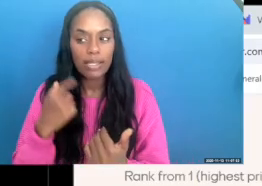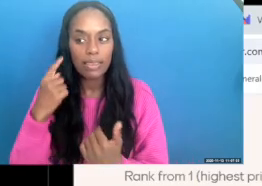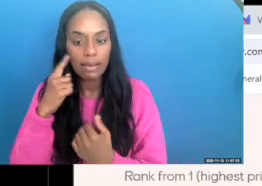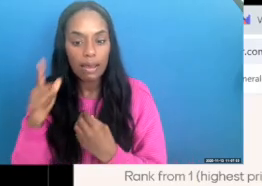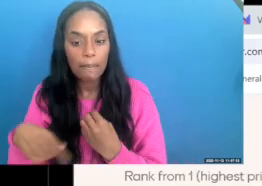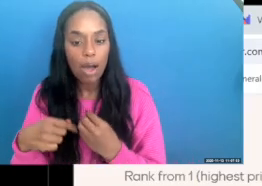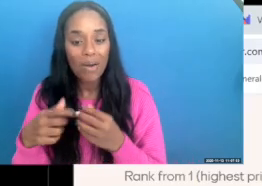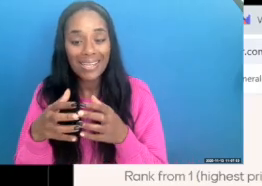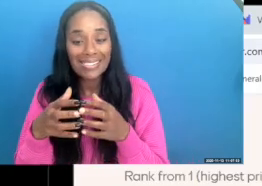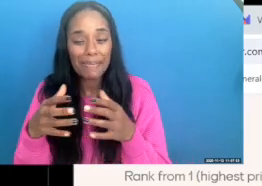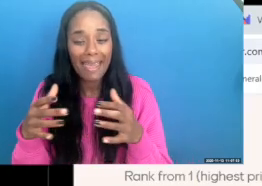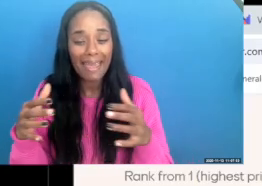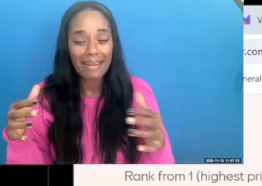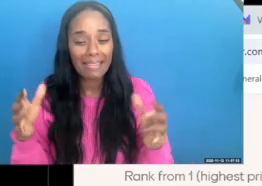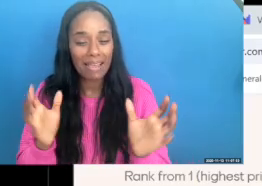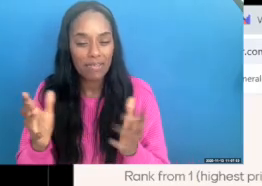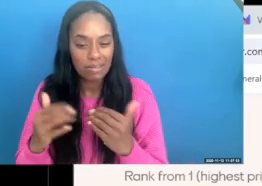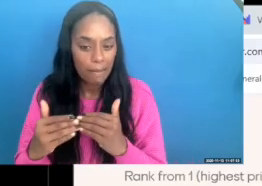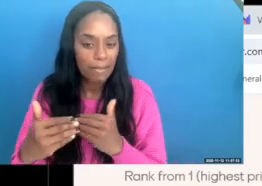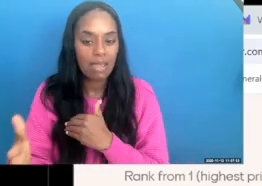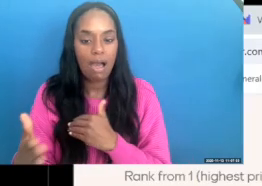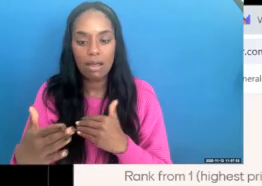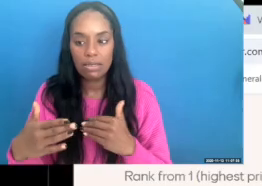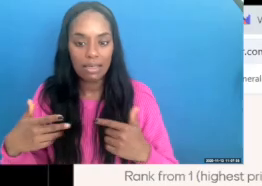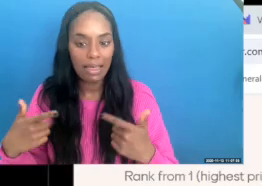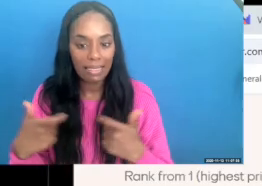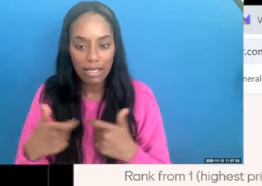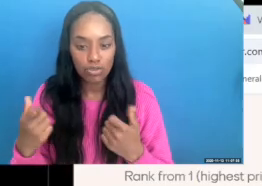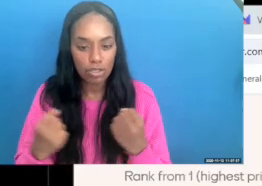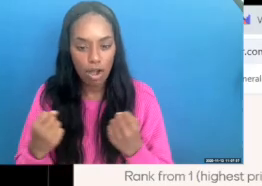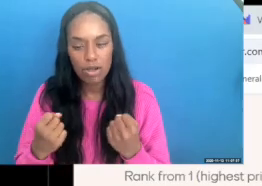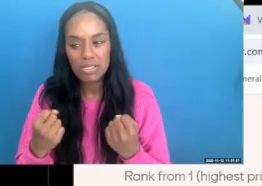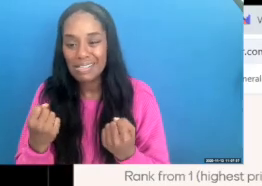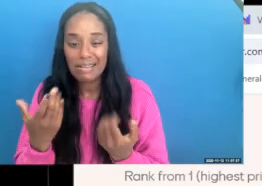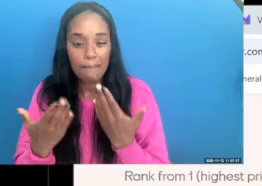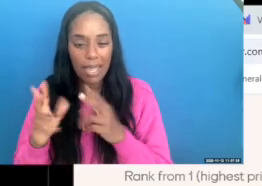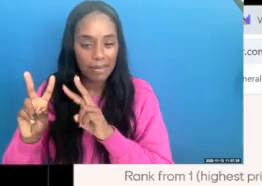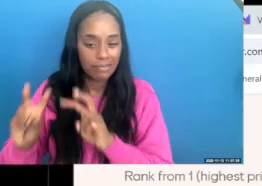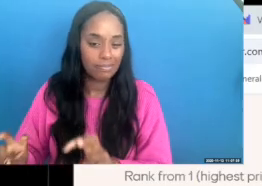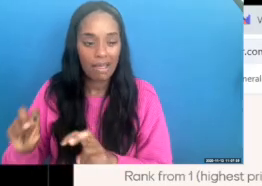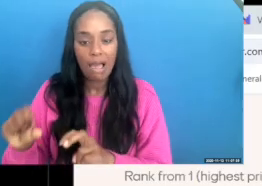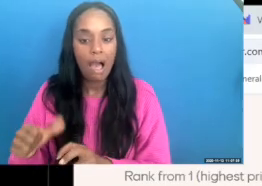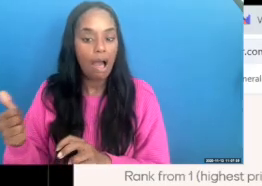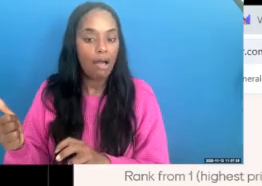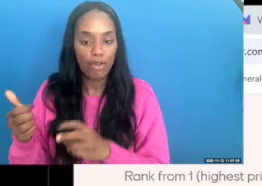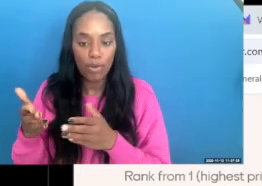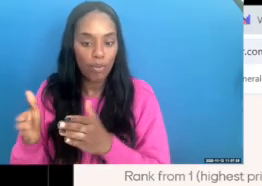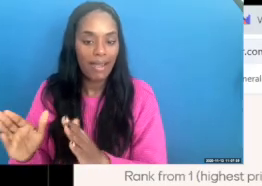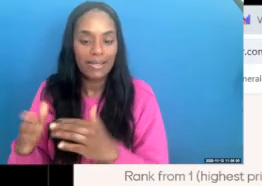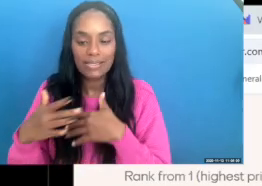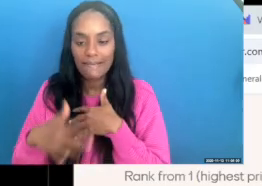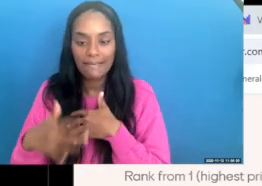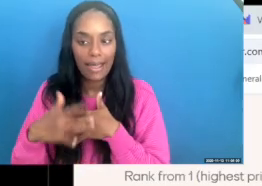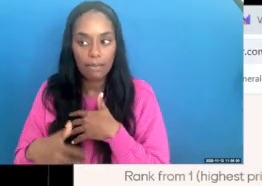here. Want to recommend that we consider expanding out the conversation beyond electric vehicles